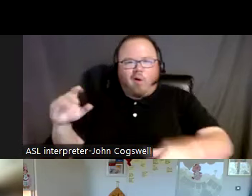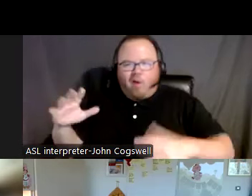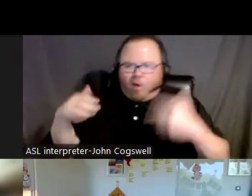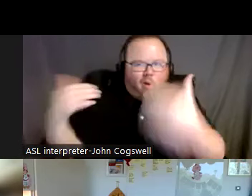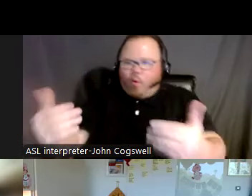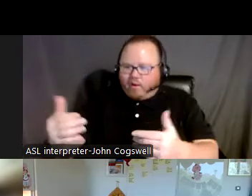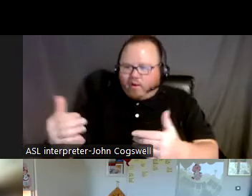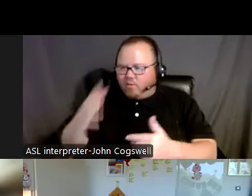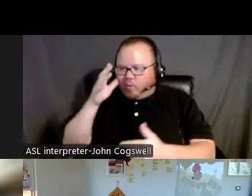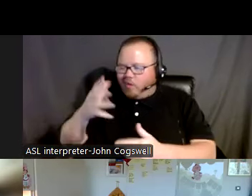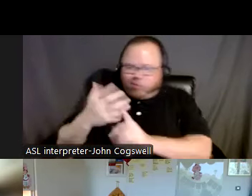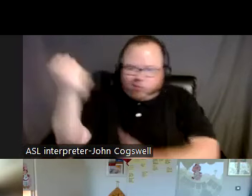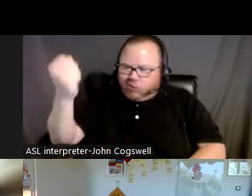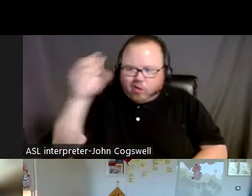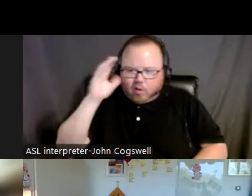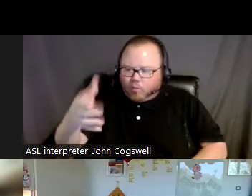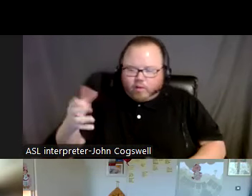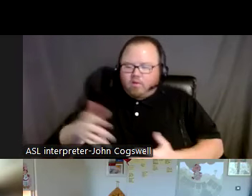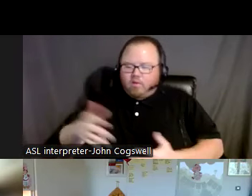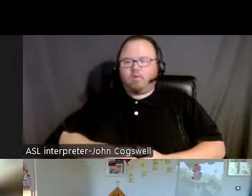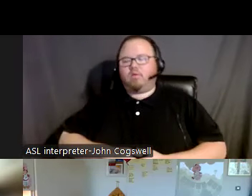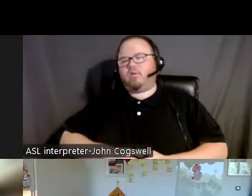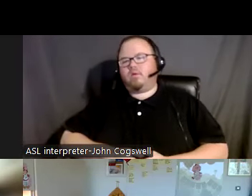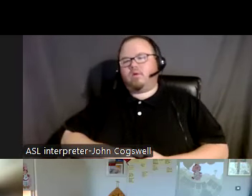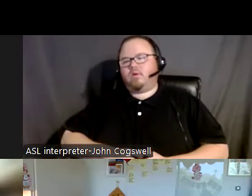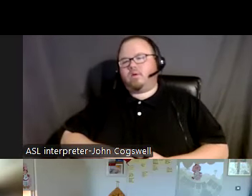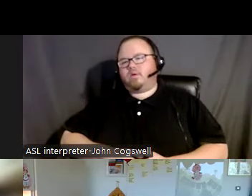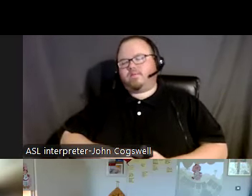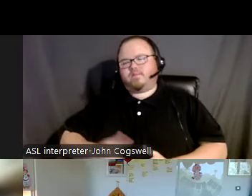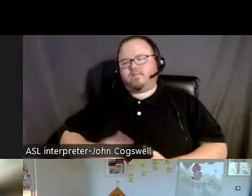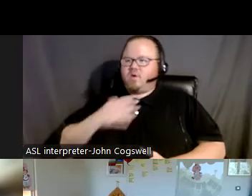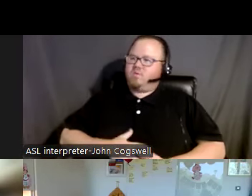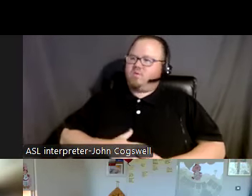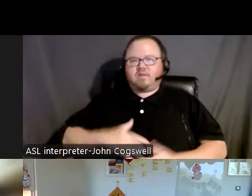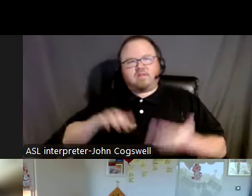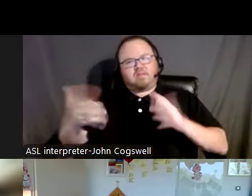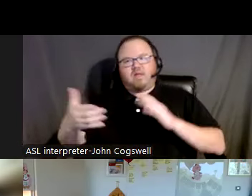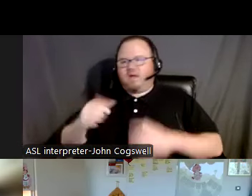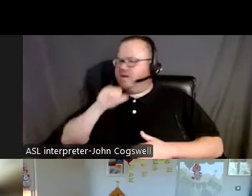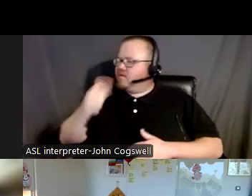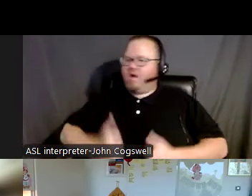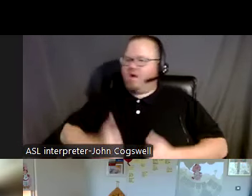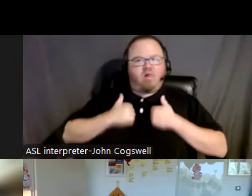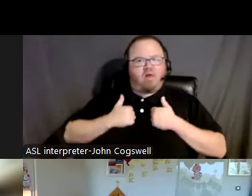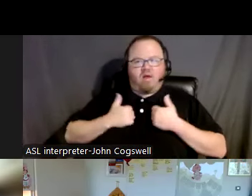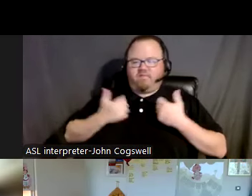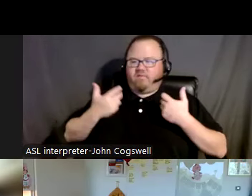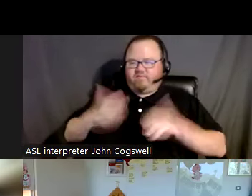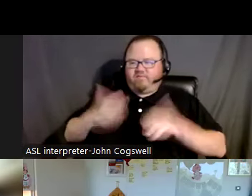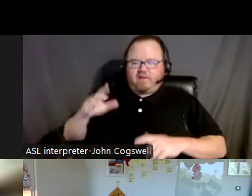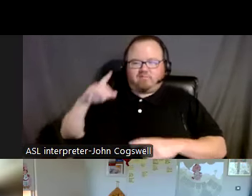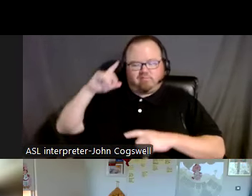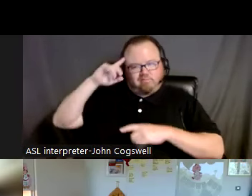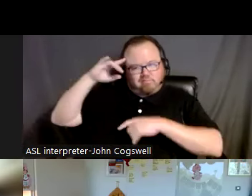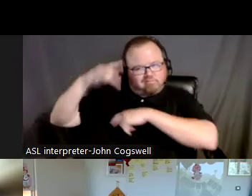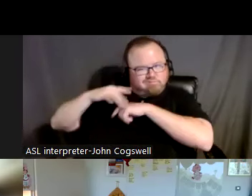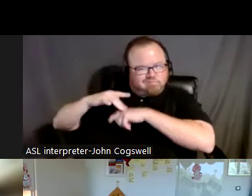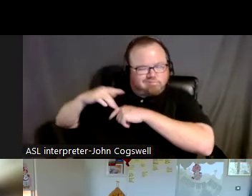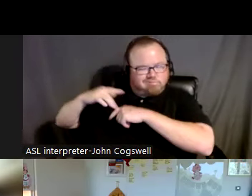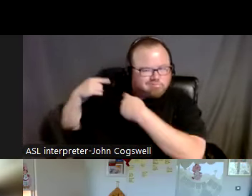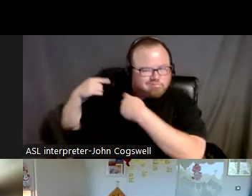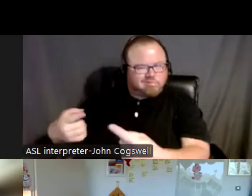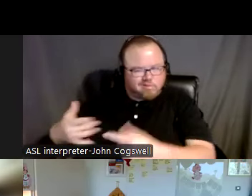That intent, that wish for death, that wish to not be alive, probably already existed. So I guess